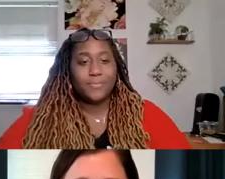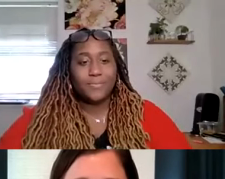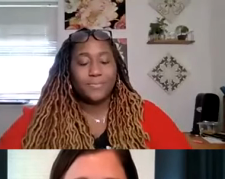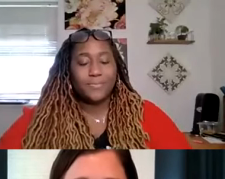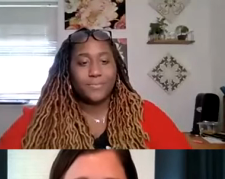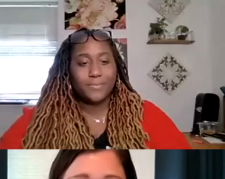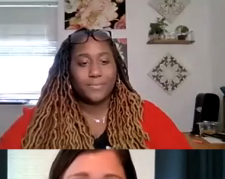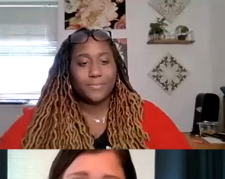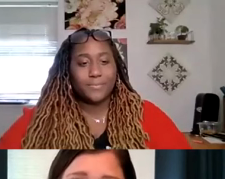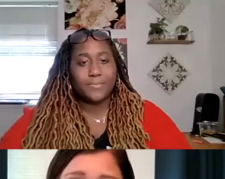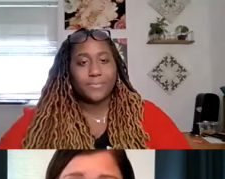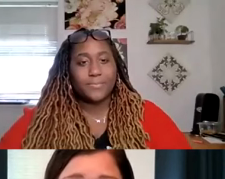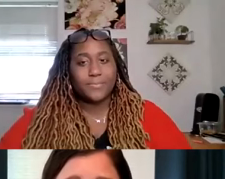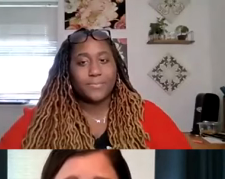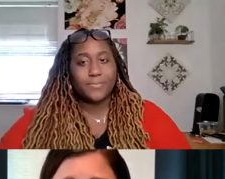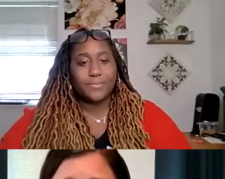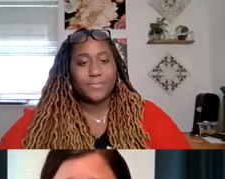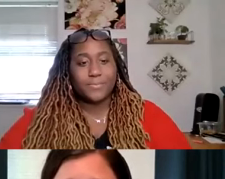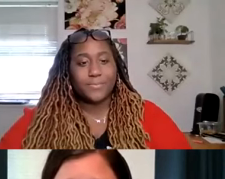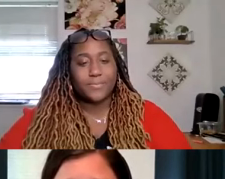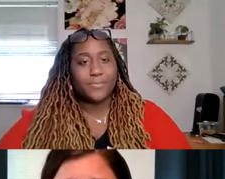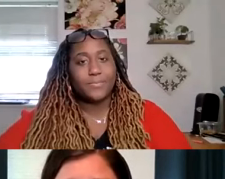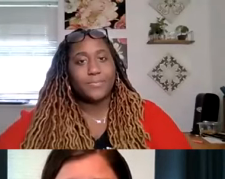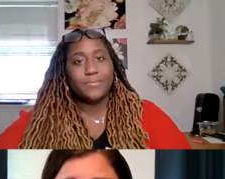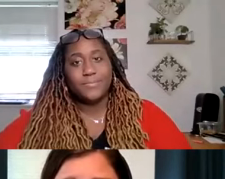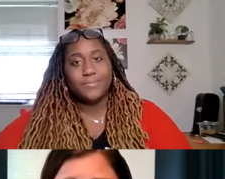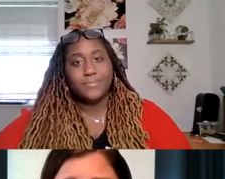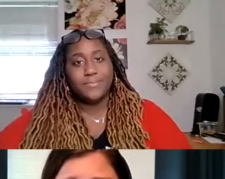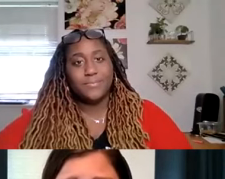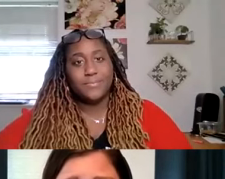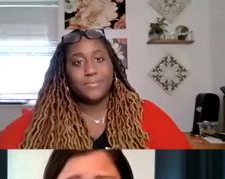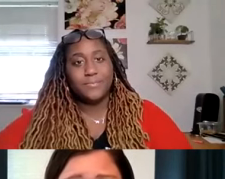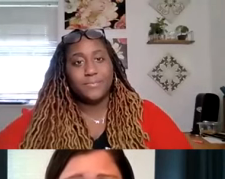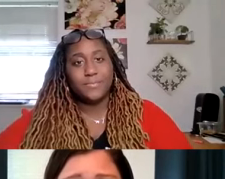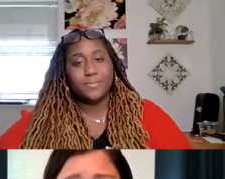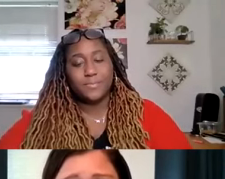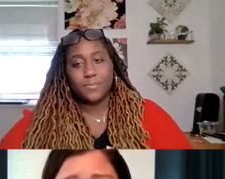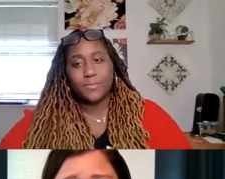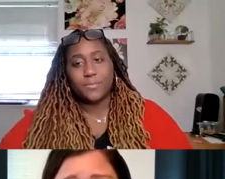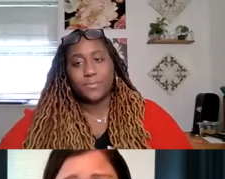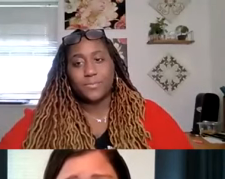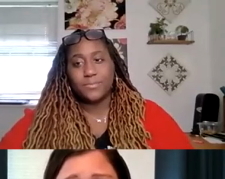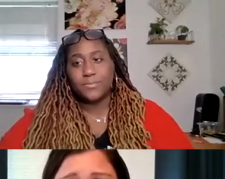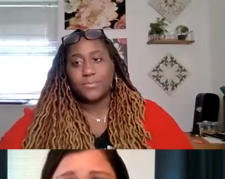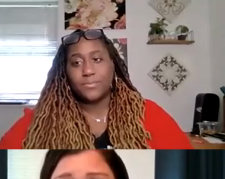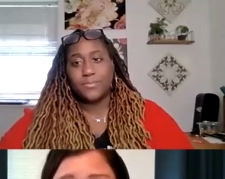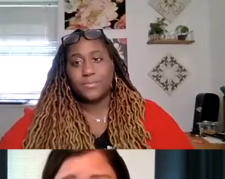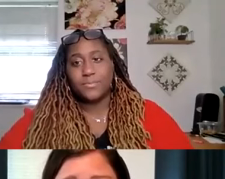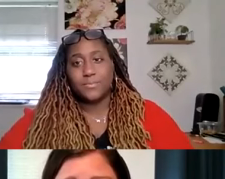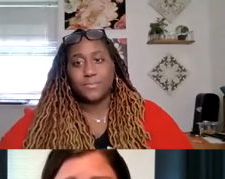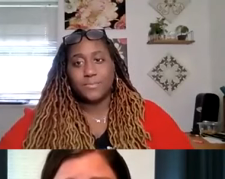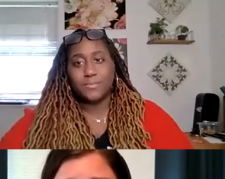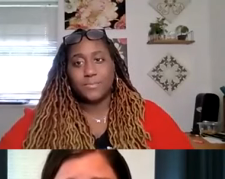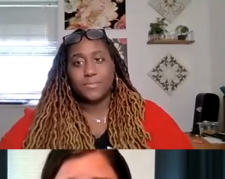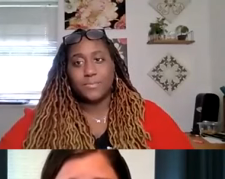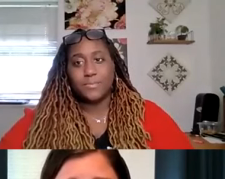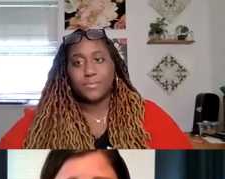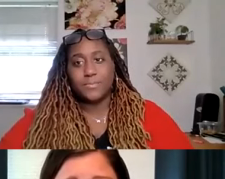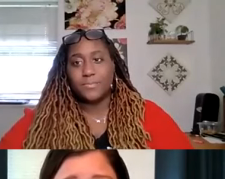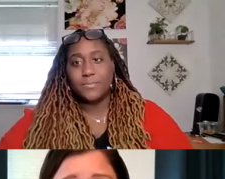So thank you so much for sharing so much about your programs and different ways that you're keeping people motivated